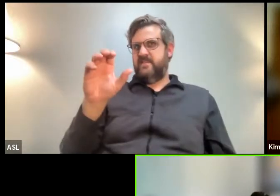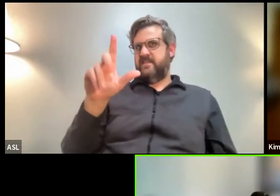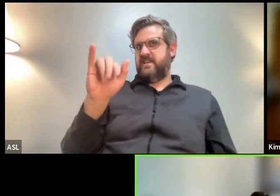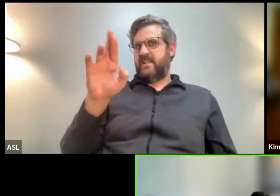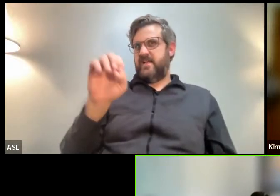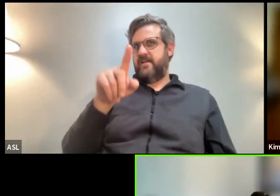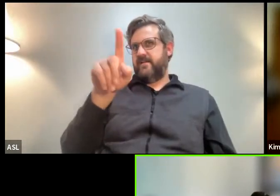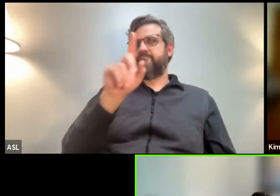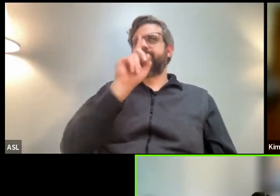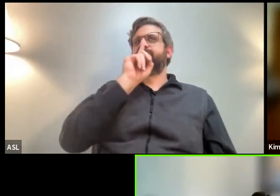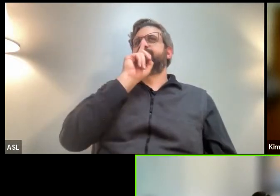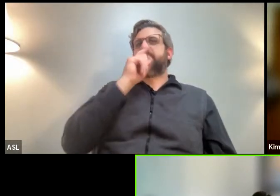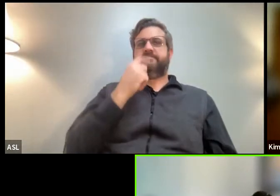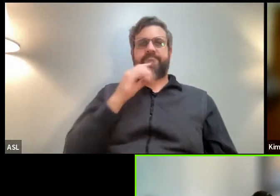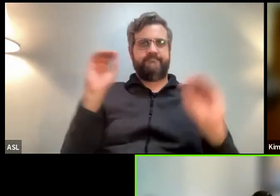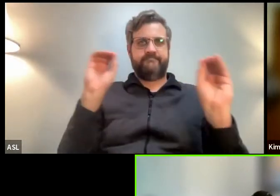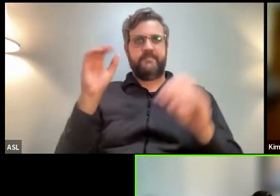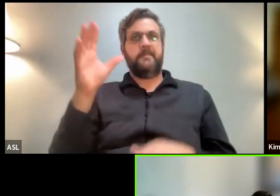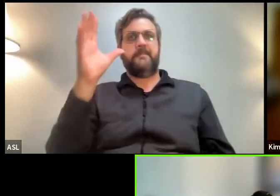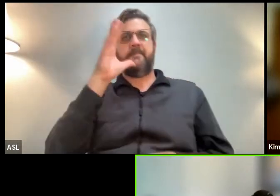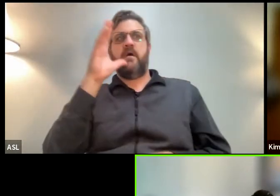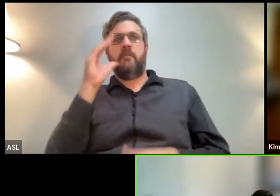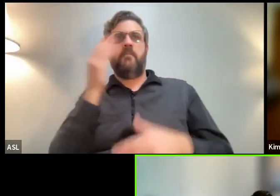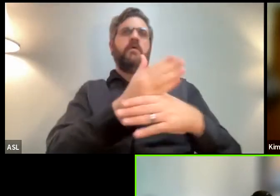say anything, but I felt like Mom kind of jumped in there very quickly.